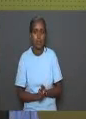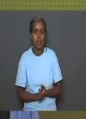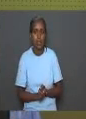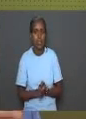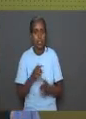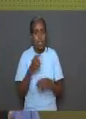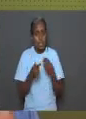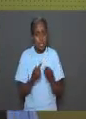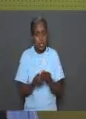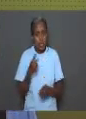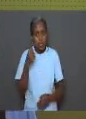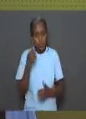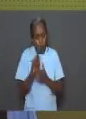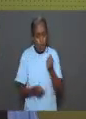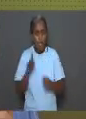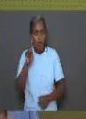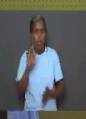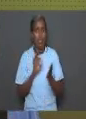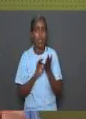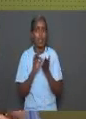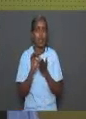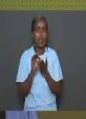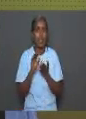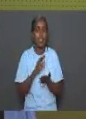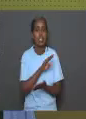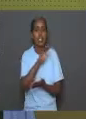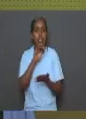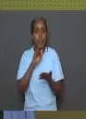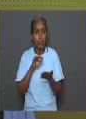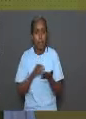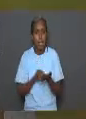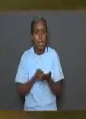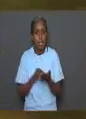is only one number in the middle placement.